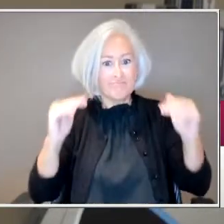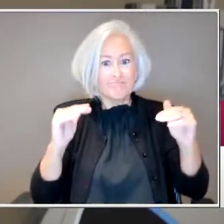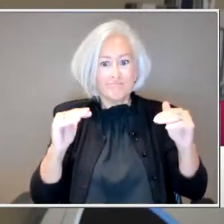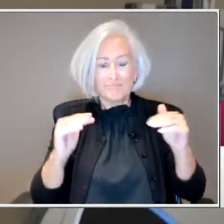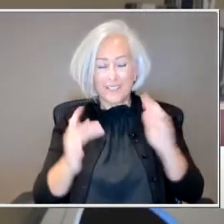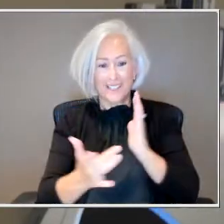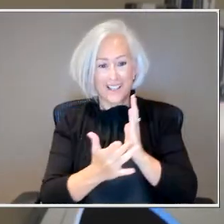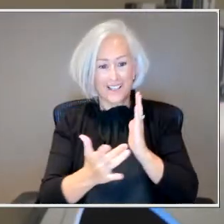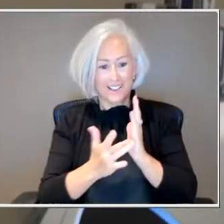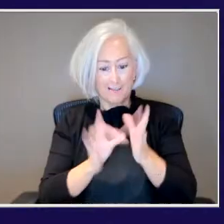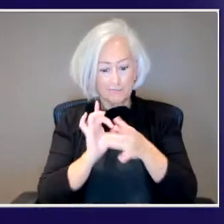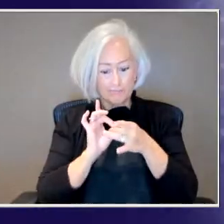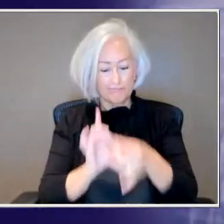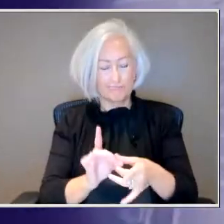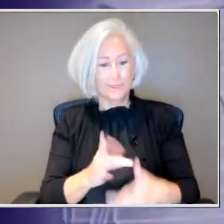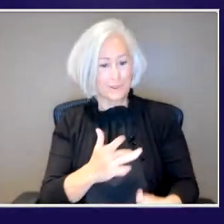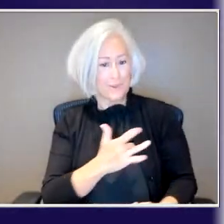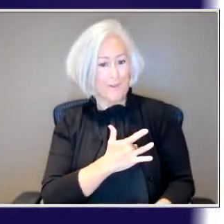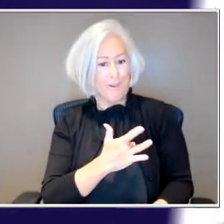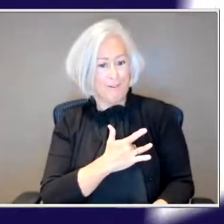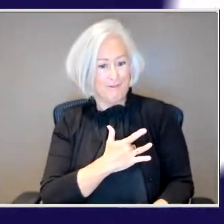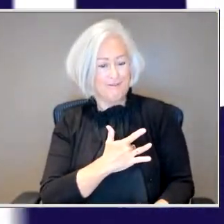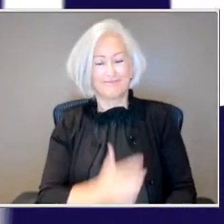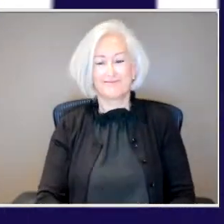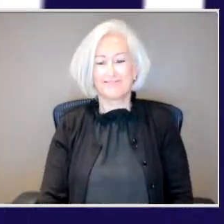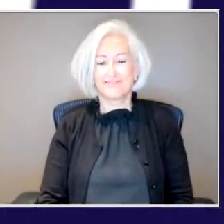heart patients.